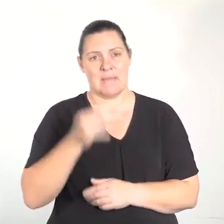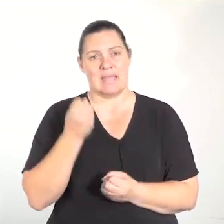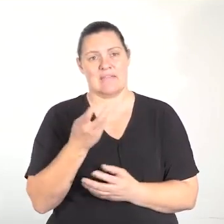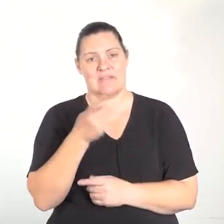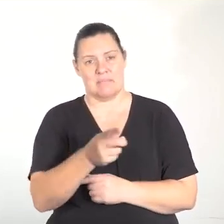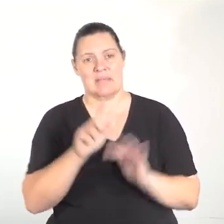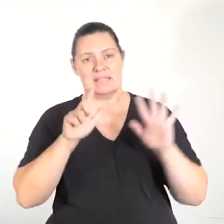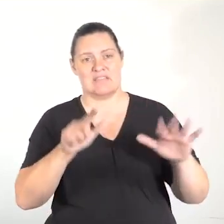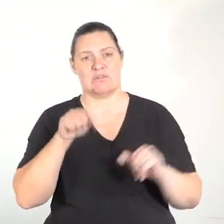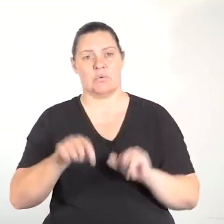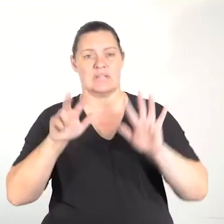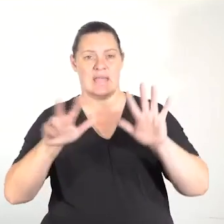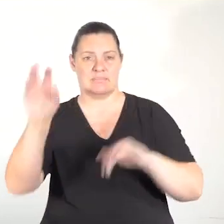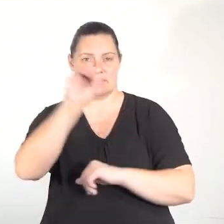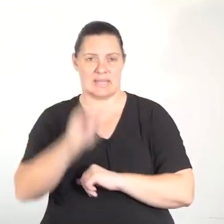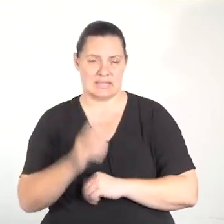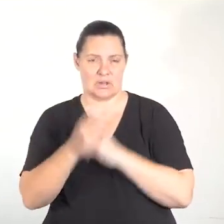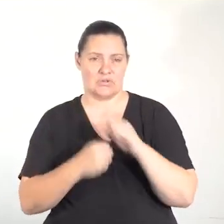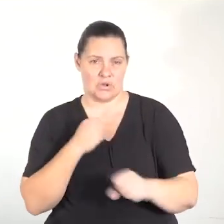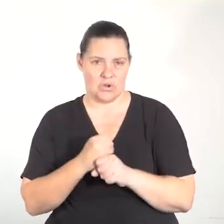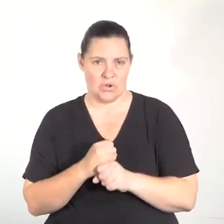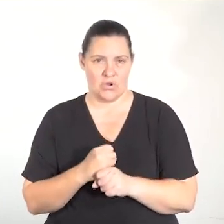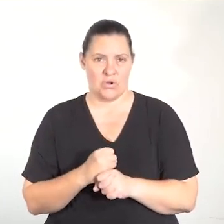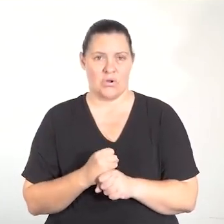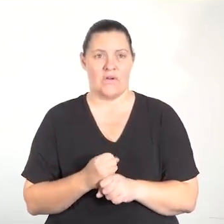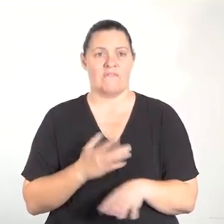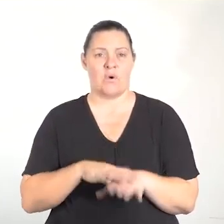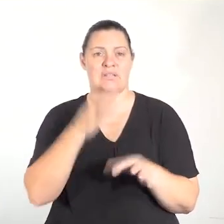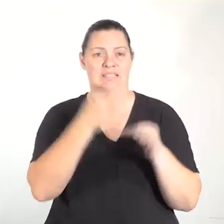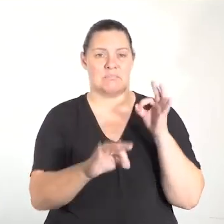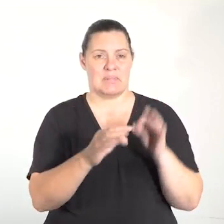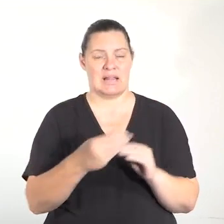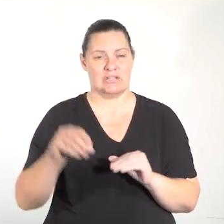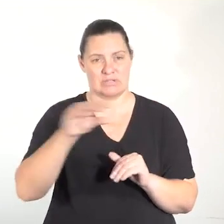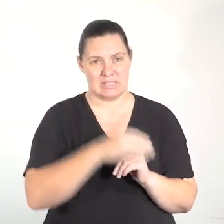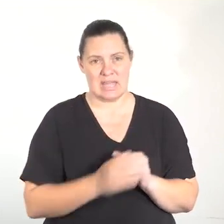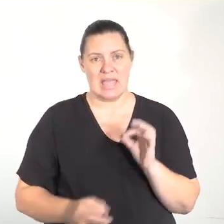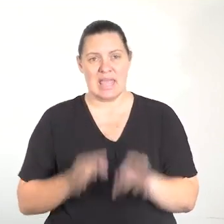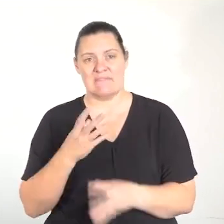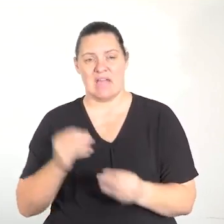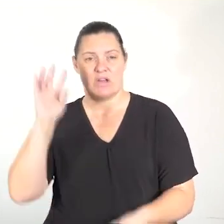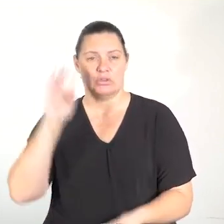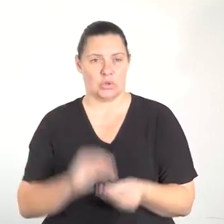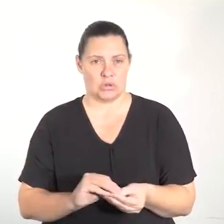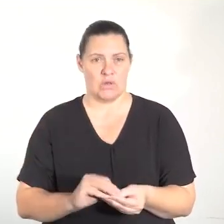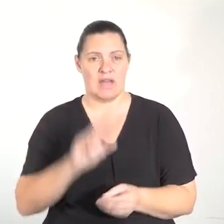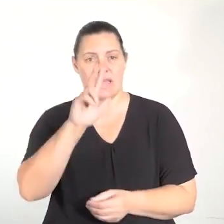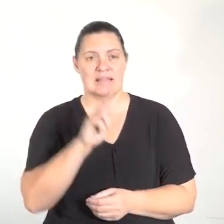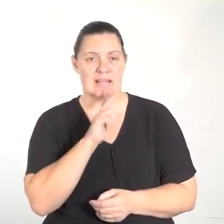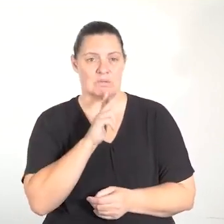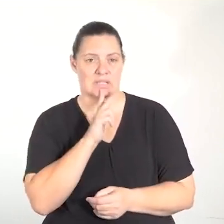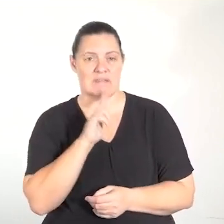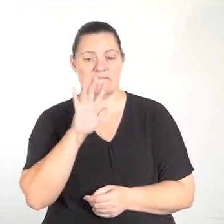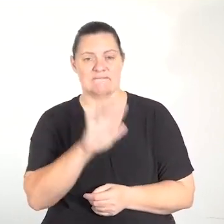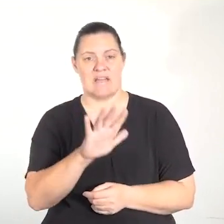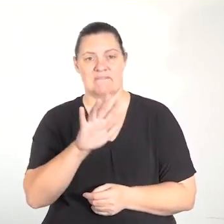savings. The bank gives him 7.8% per annum on simple interest. If he has a total